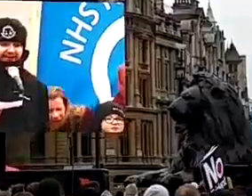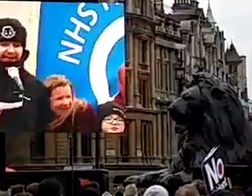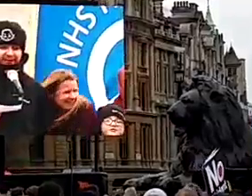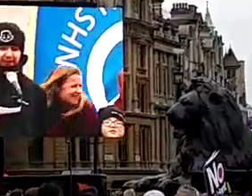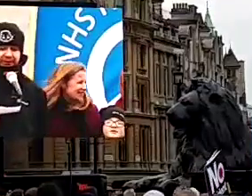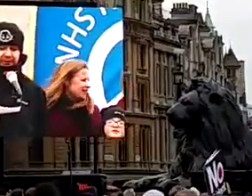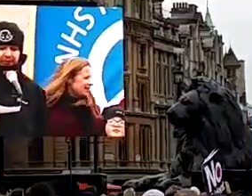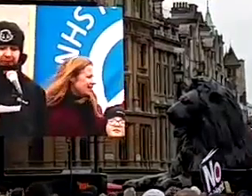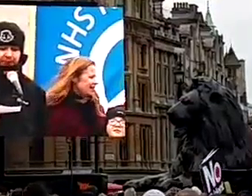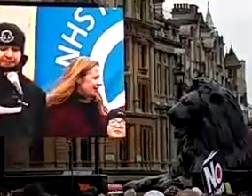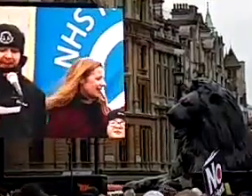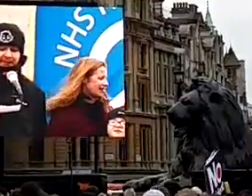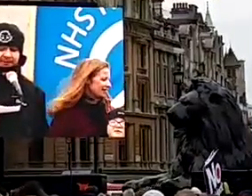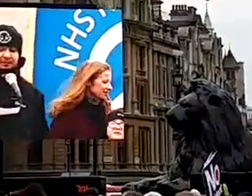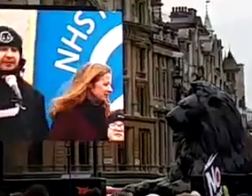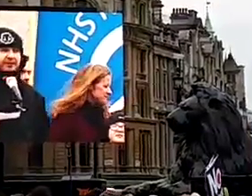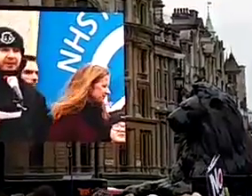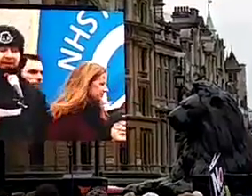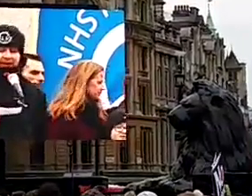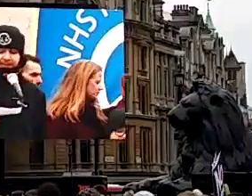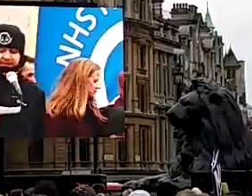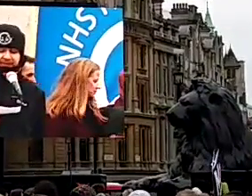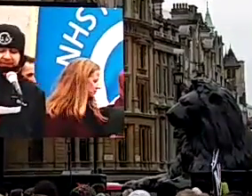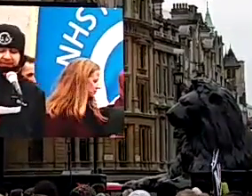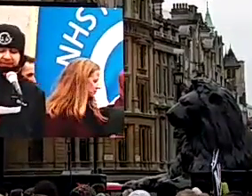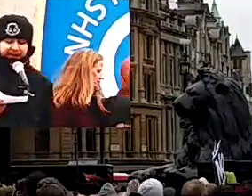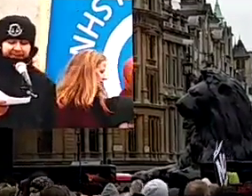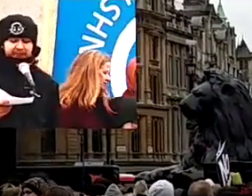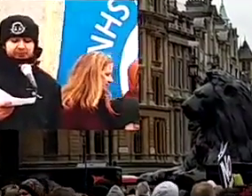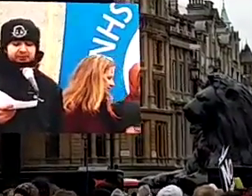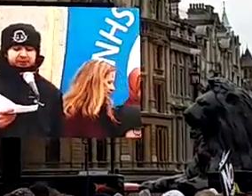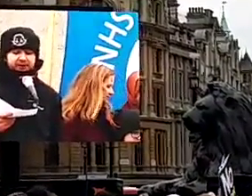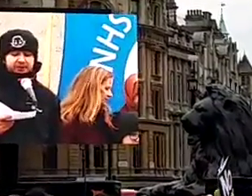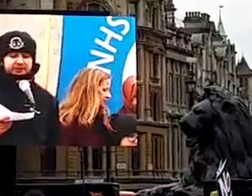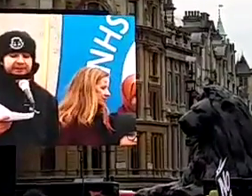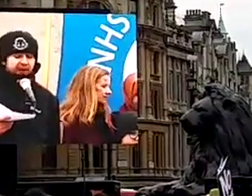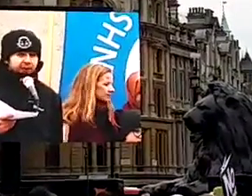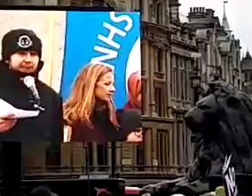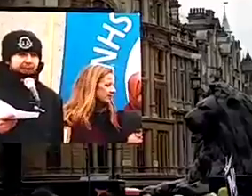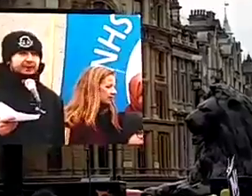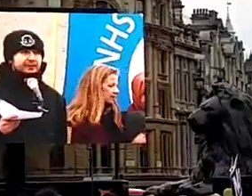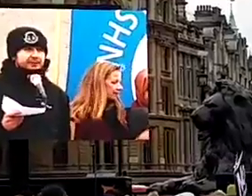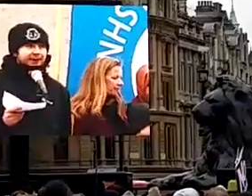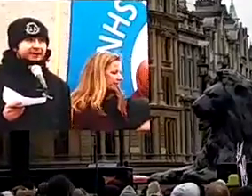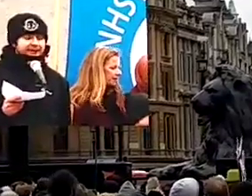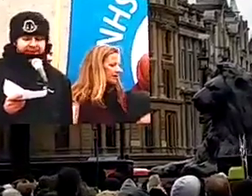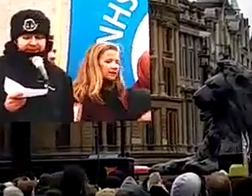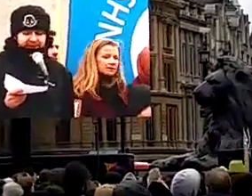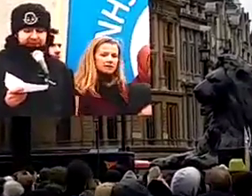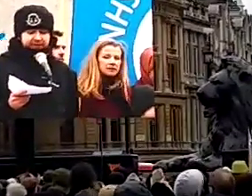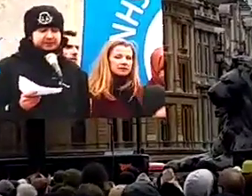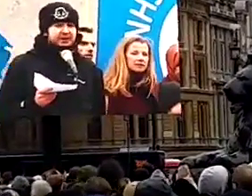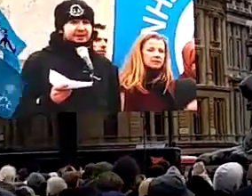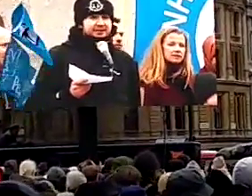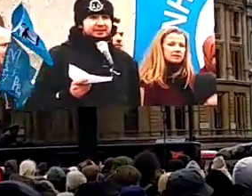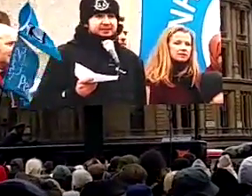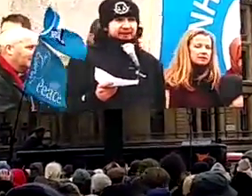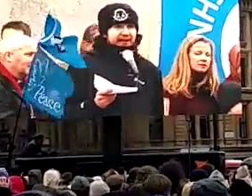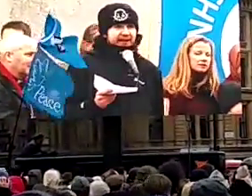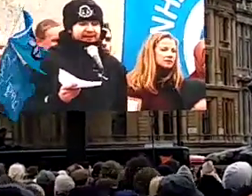just like the interest on our repayment subs, it means that repayments will start at a lower point relative to